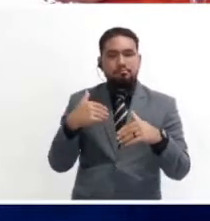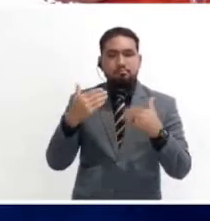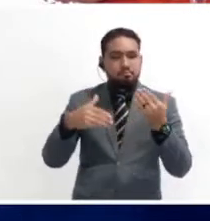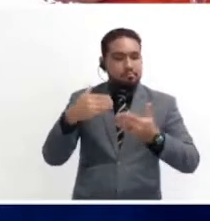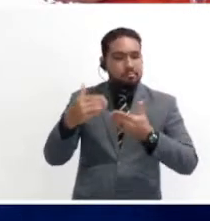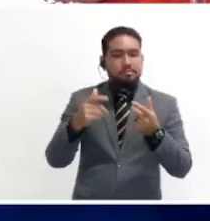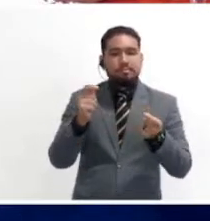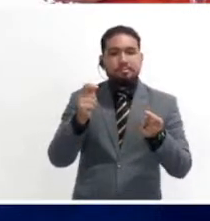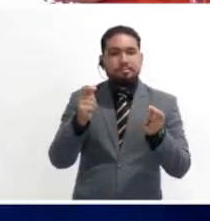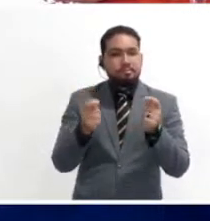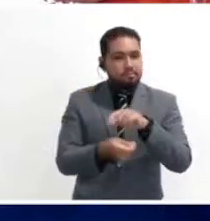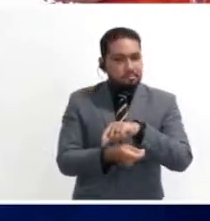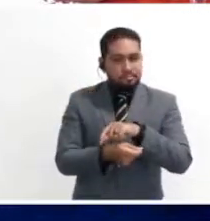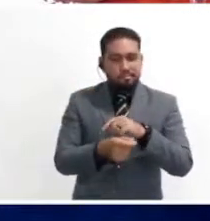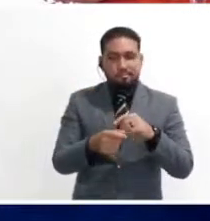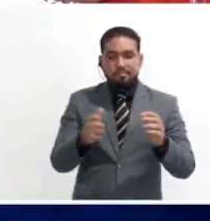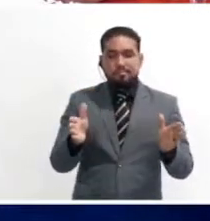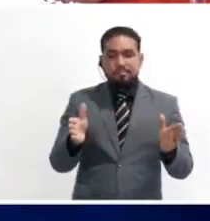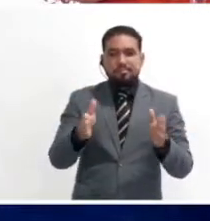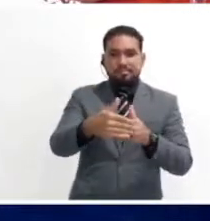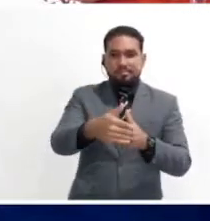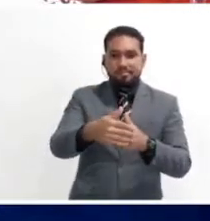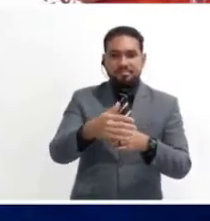plastic encapsulated.